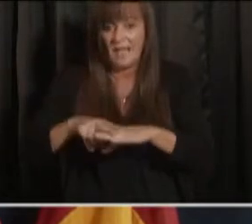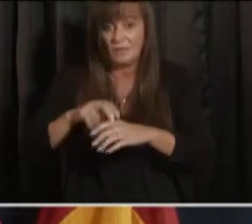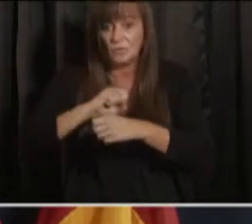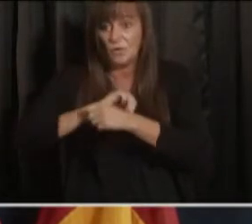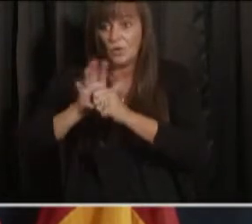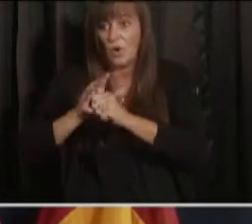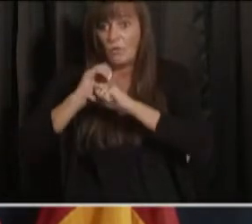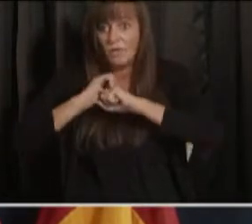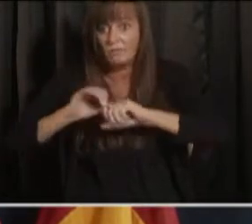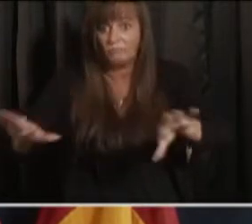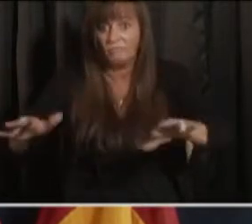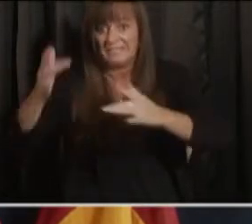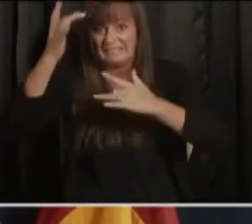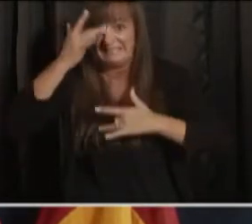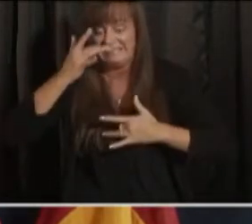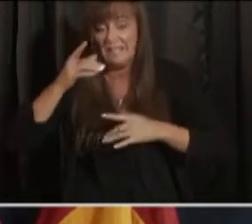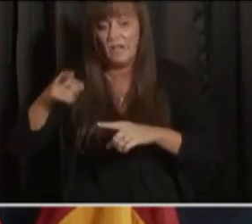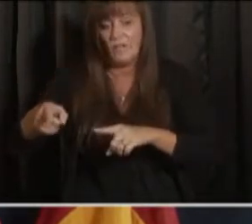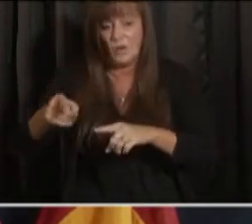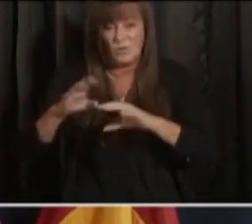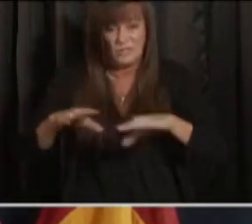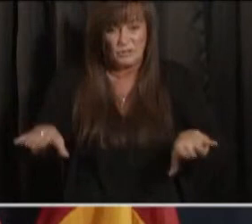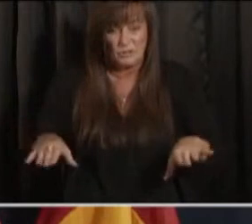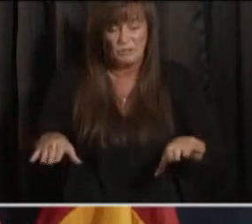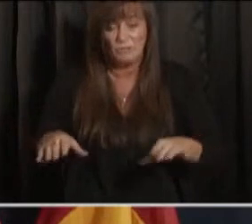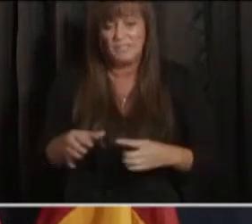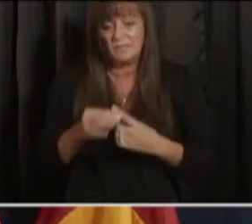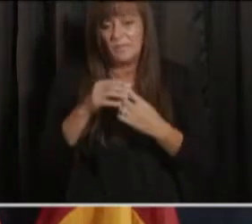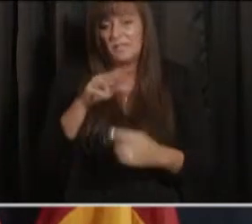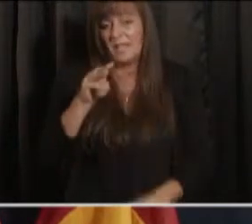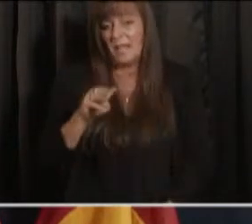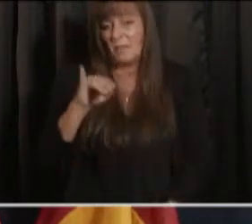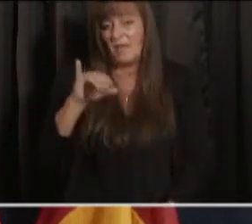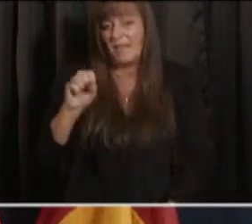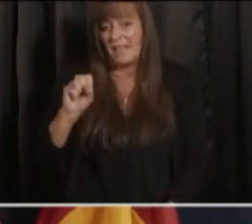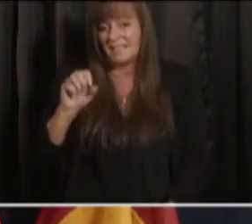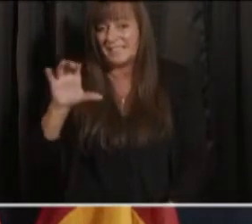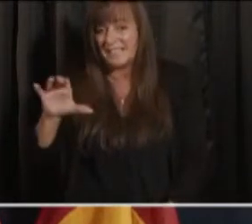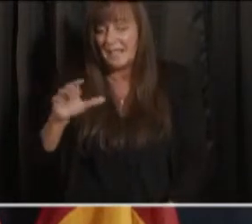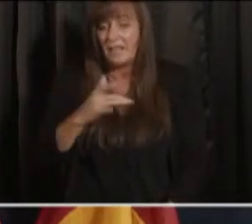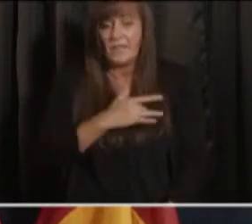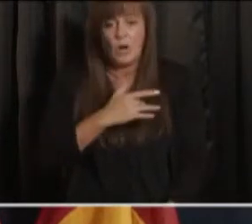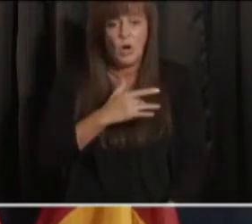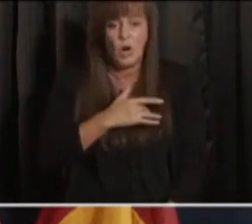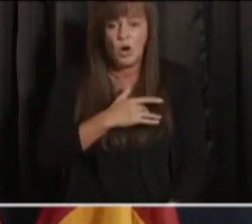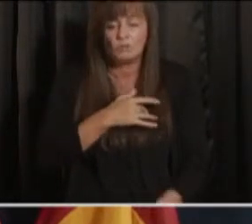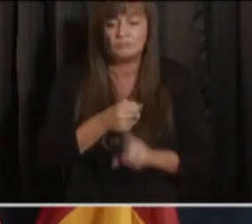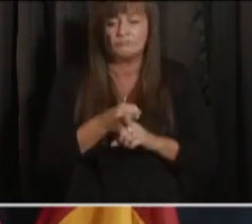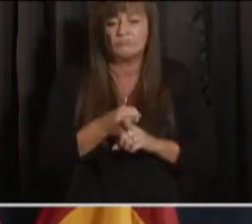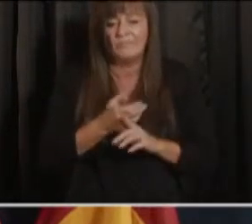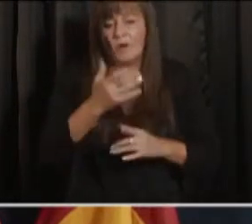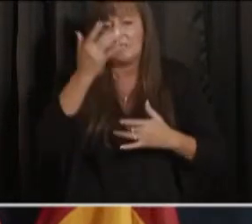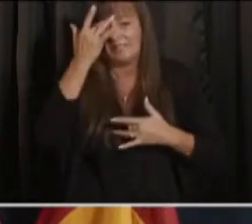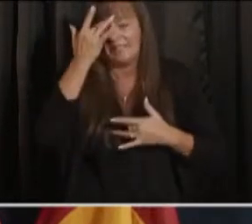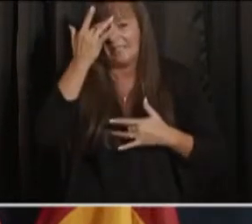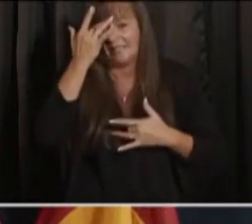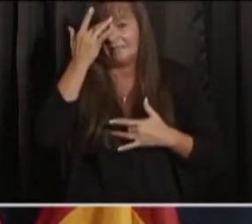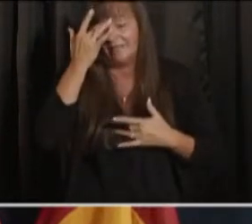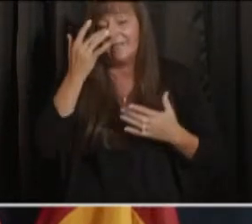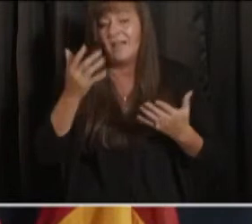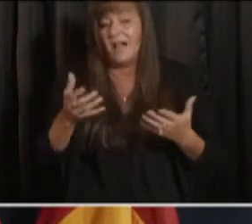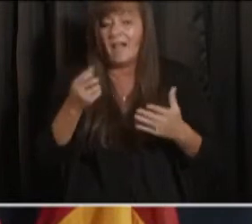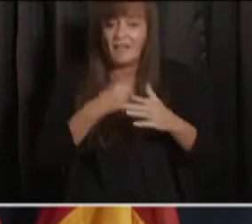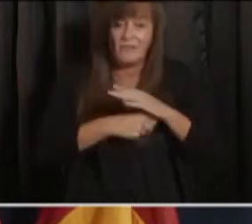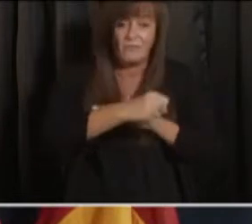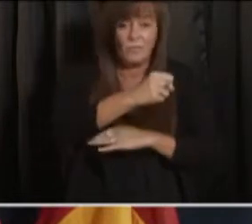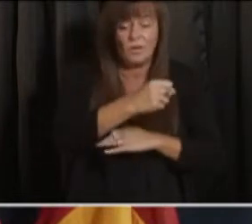where those kids get, especially in the context of MISC, their hearts get very, very sick. And I have put a couple of children in